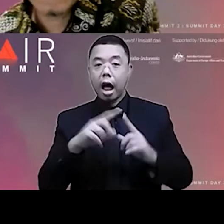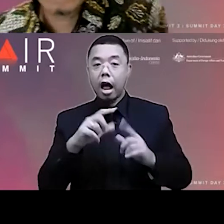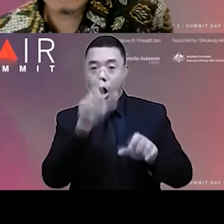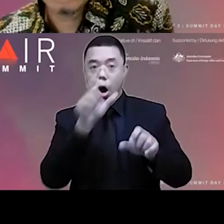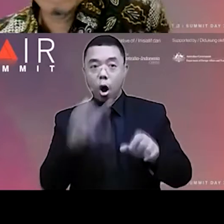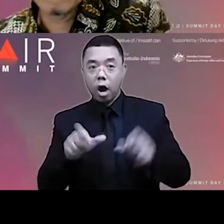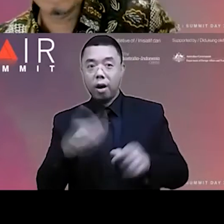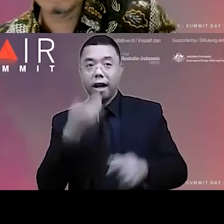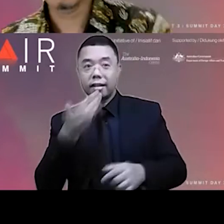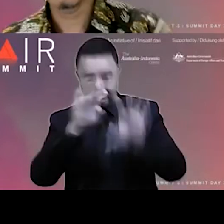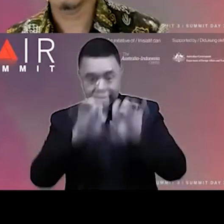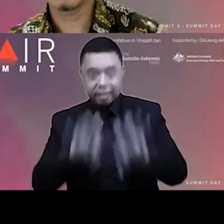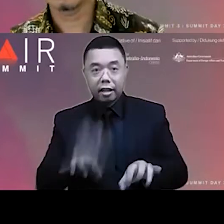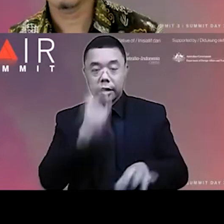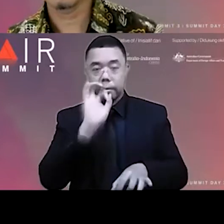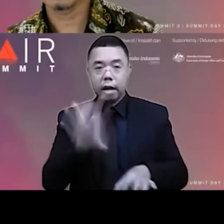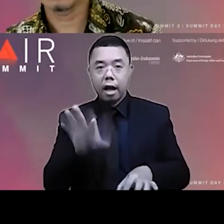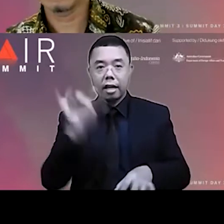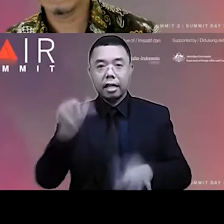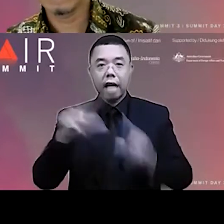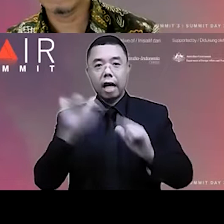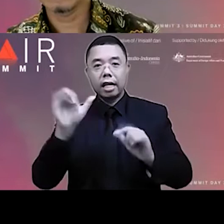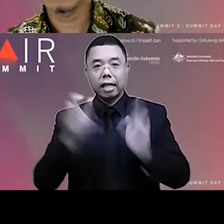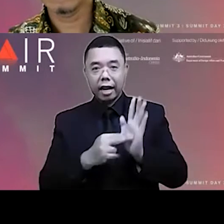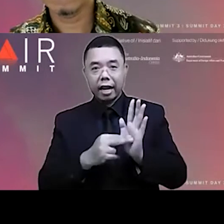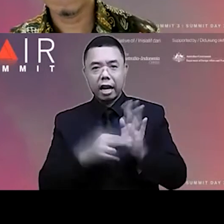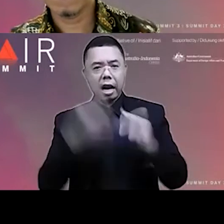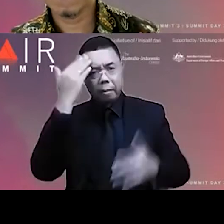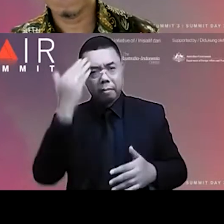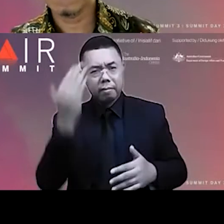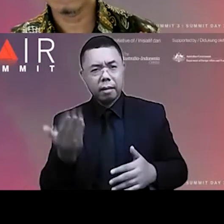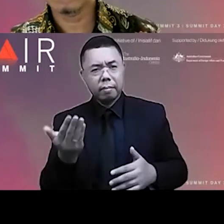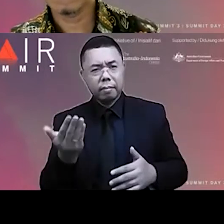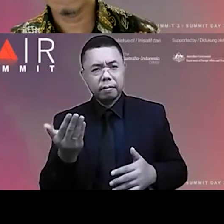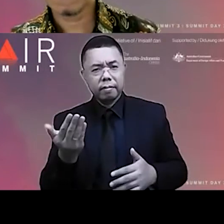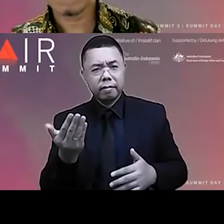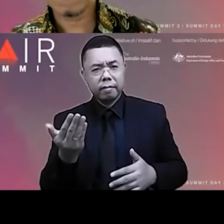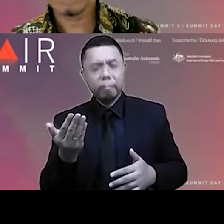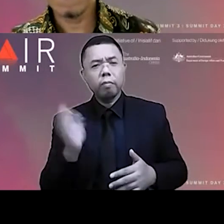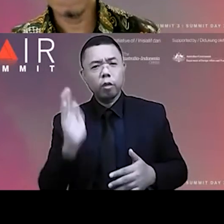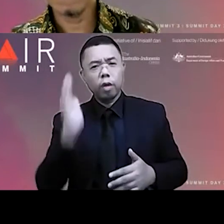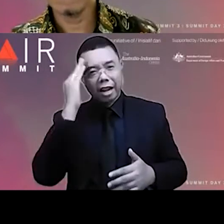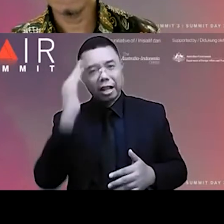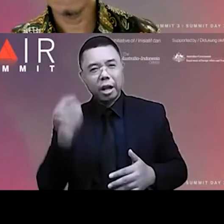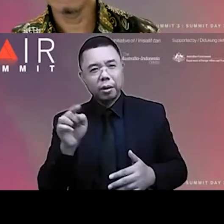seems, you know, is what I love about Indonesia, that civil society, that's how can we work together to help everyone.